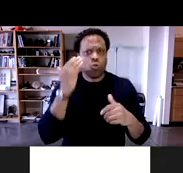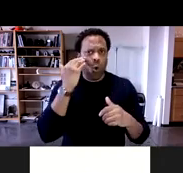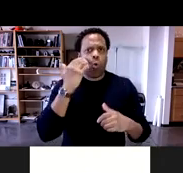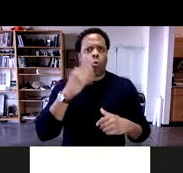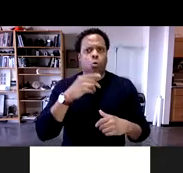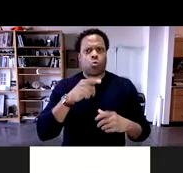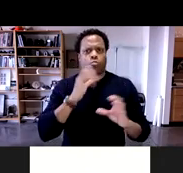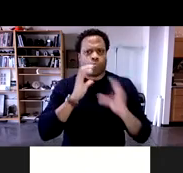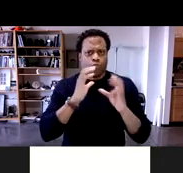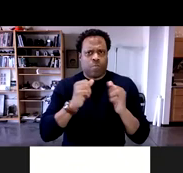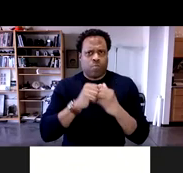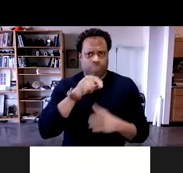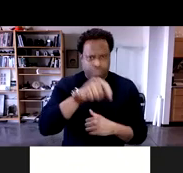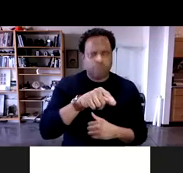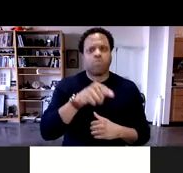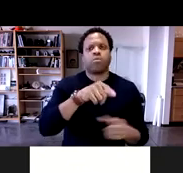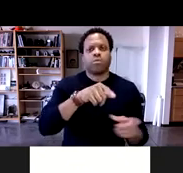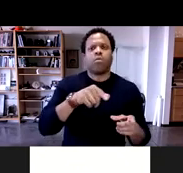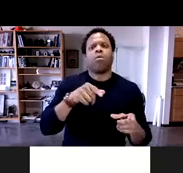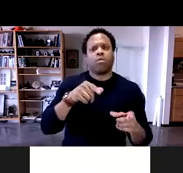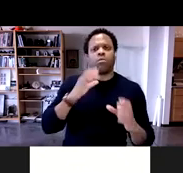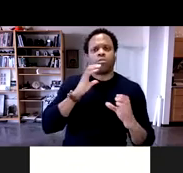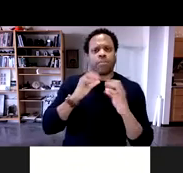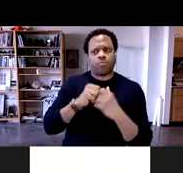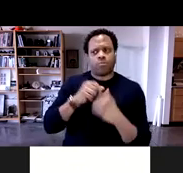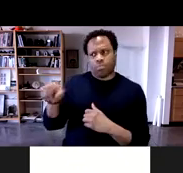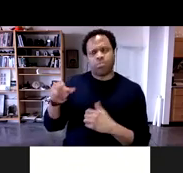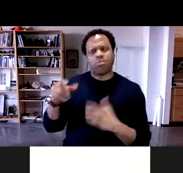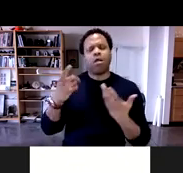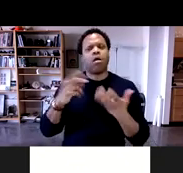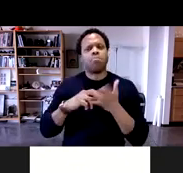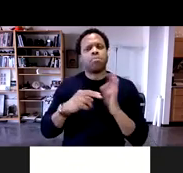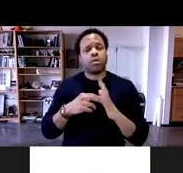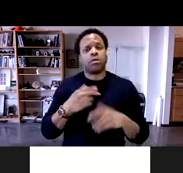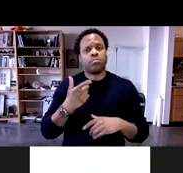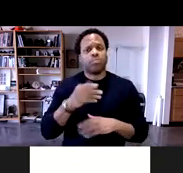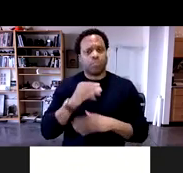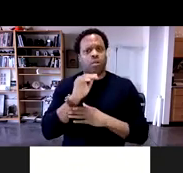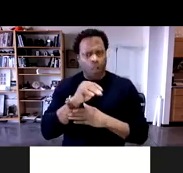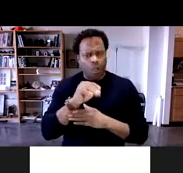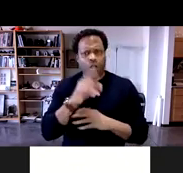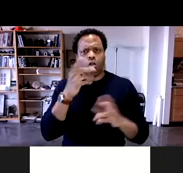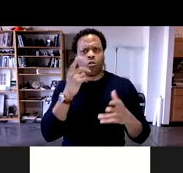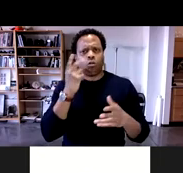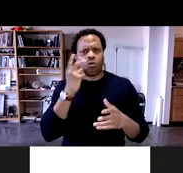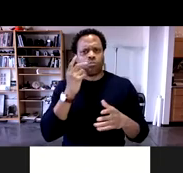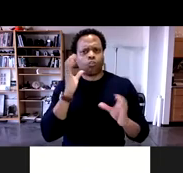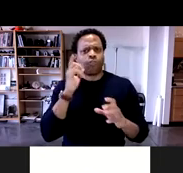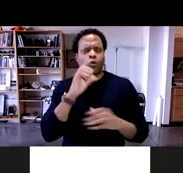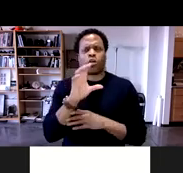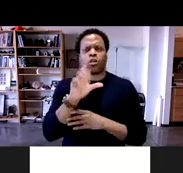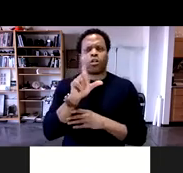solid. That will sort of let them know that I am communicating with you specifically, or I'm communicating with this person I'm looking